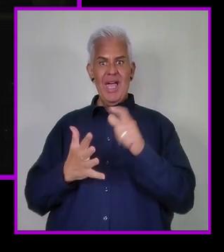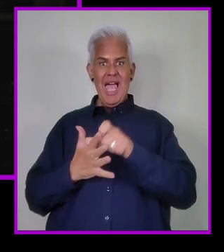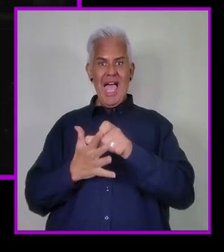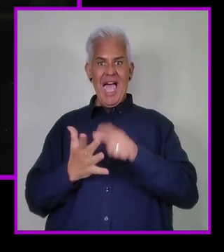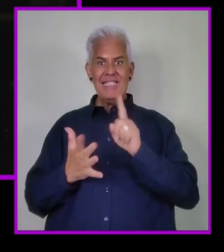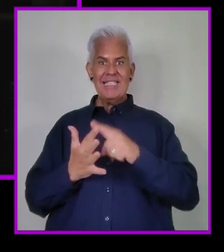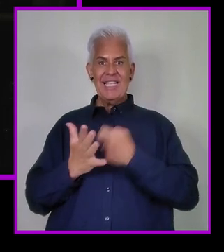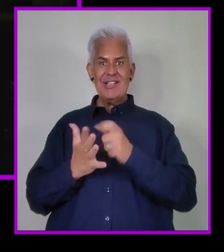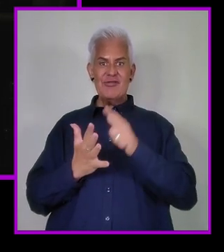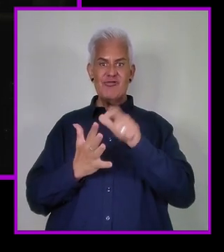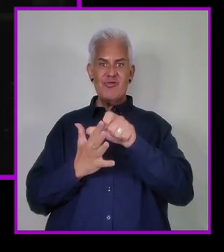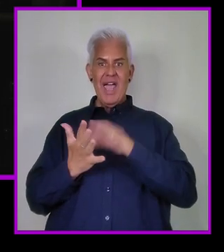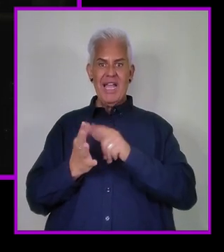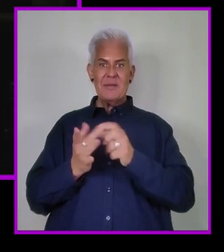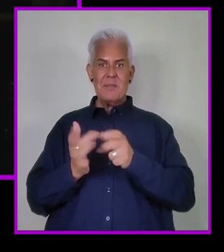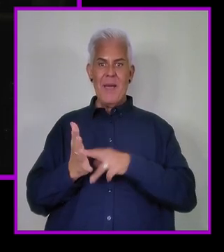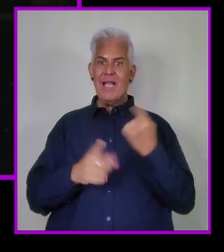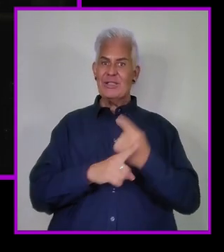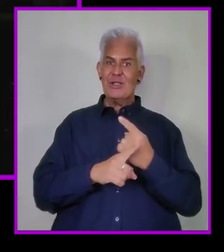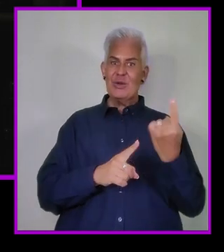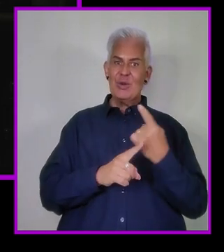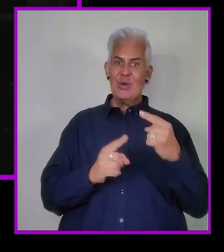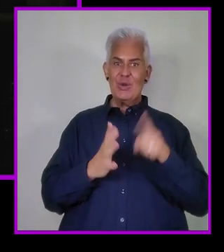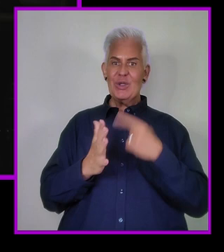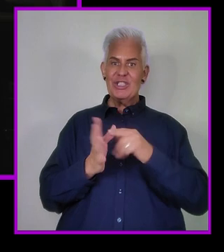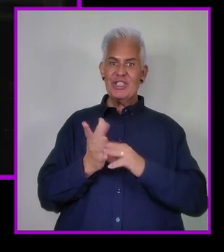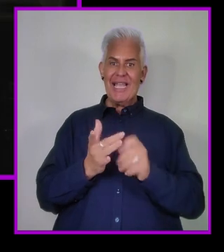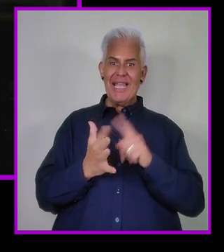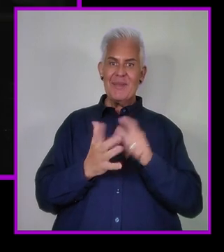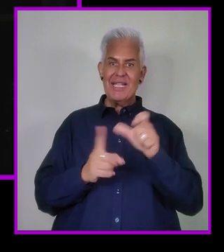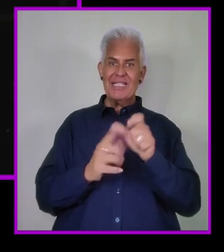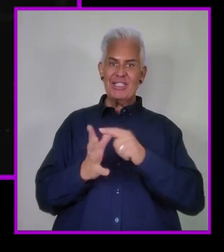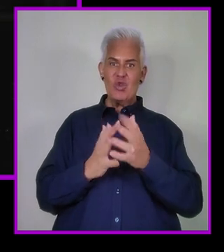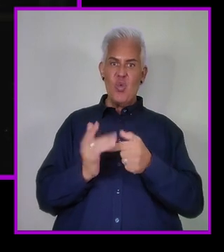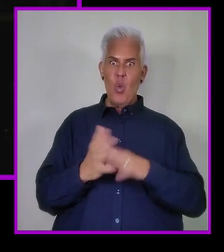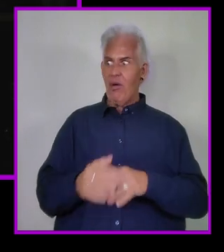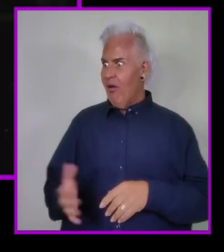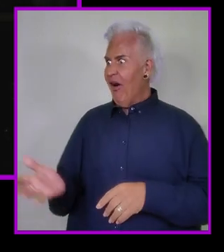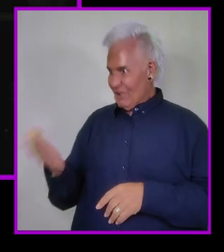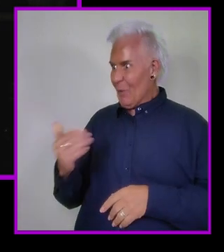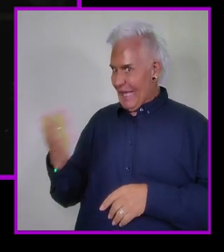know. Talking to Jamie Dornan. Come in, please.